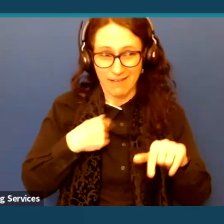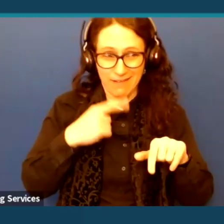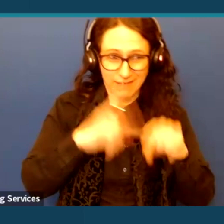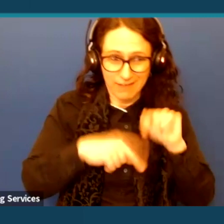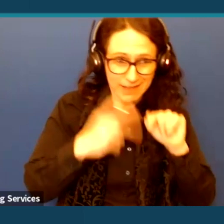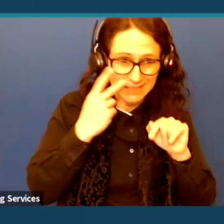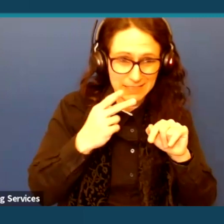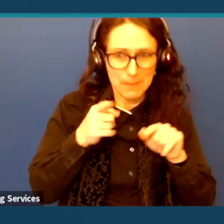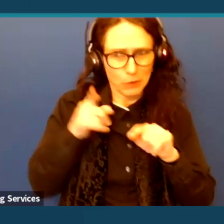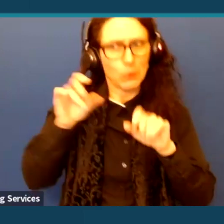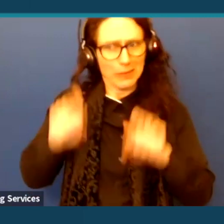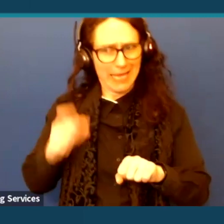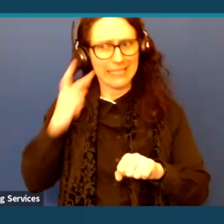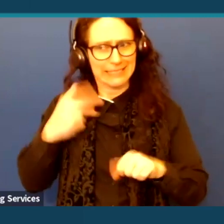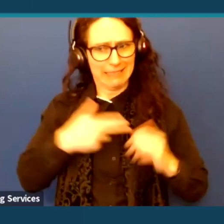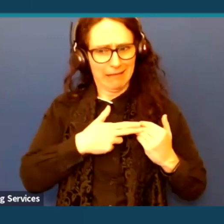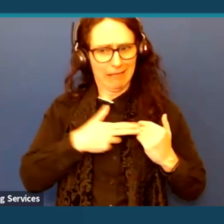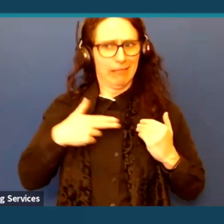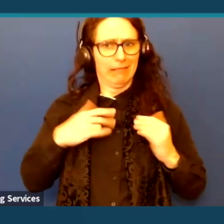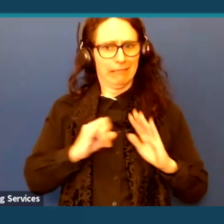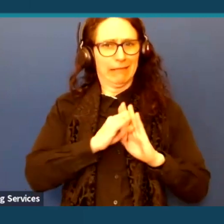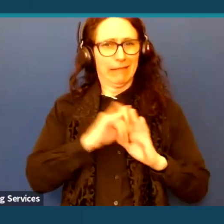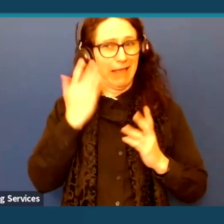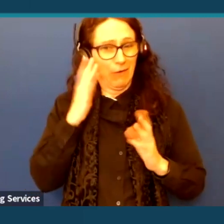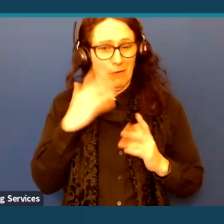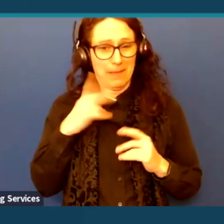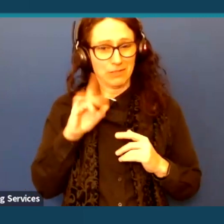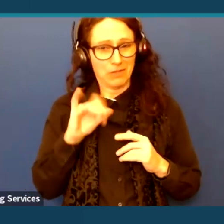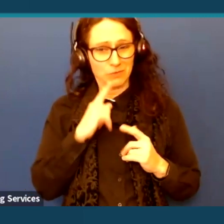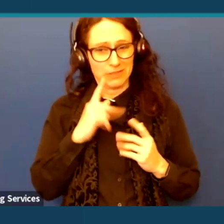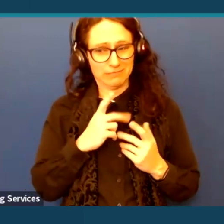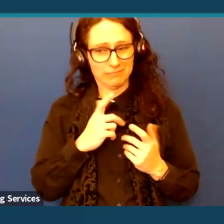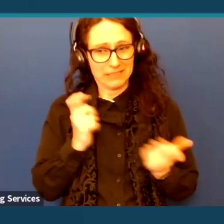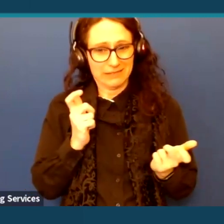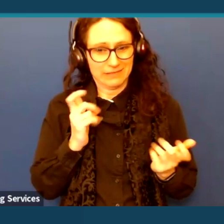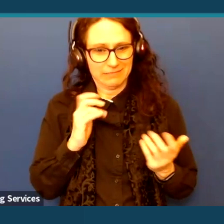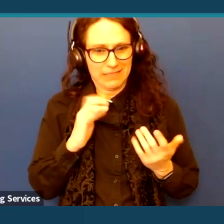see. So I don't know, my dog's pretty big. How can you,